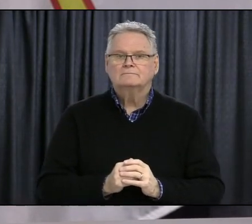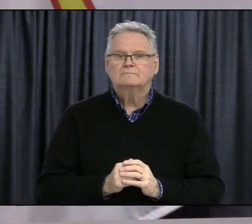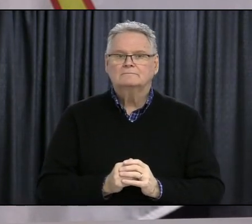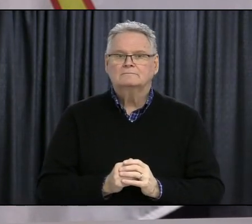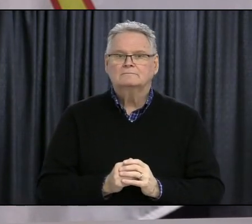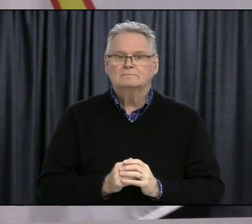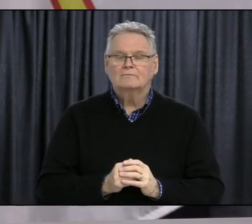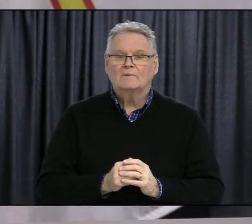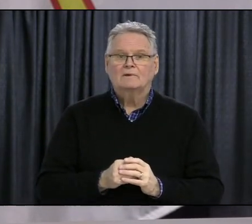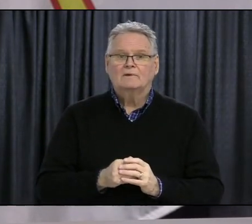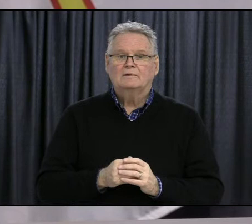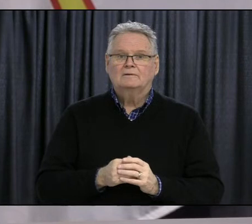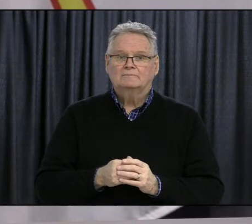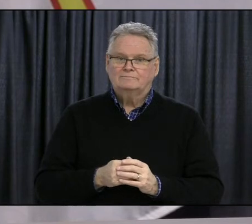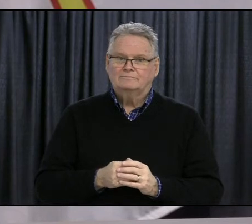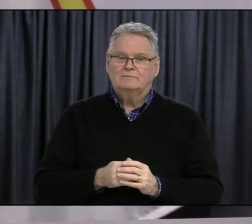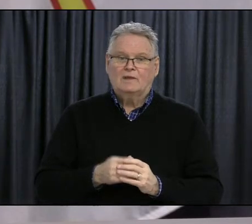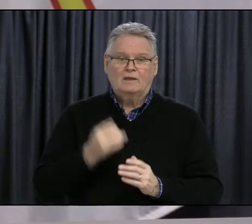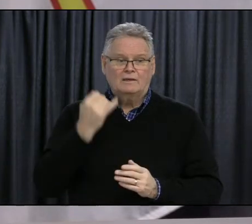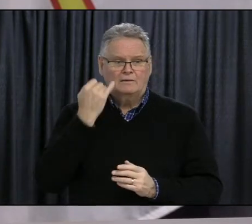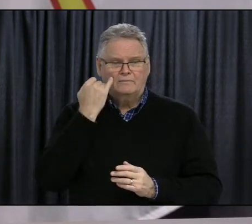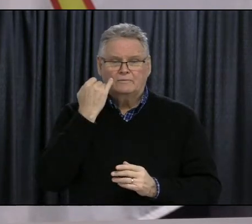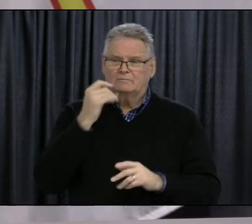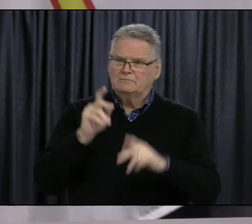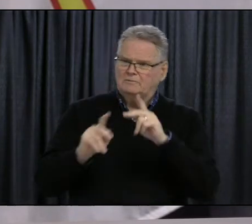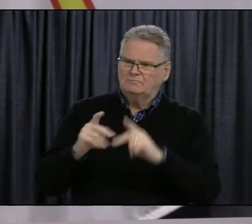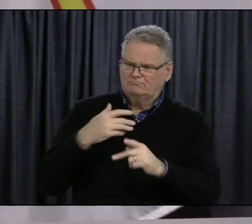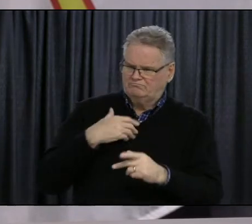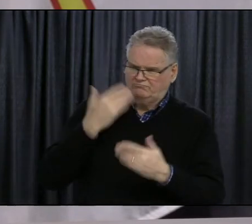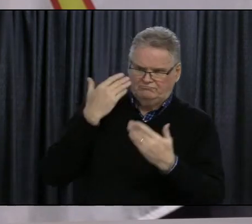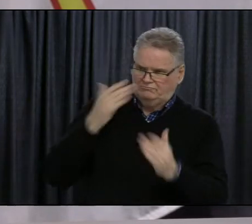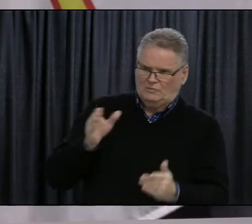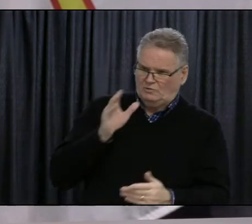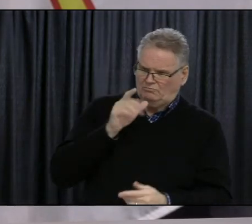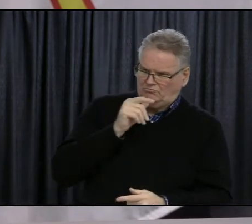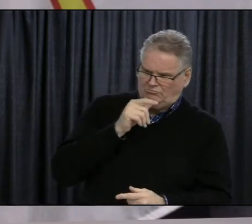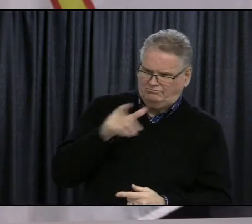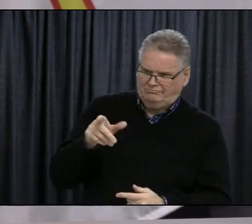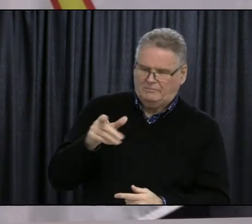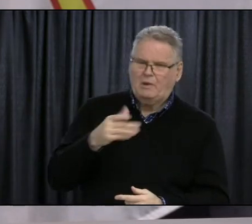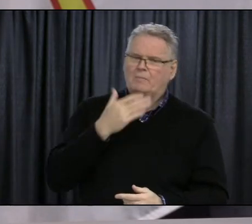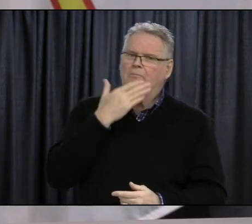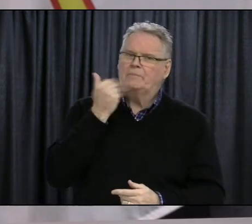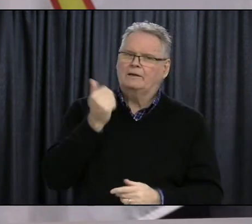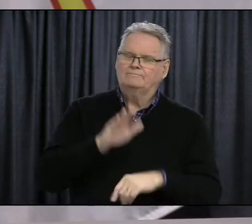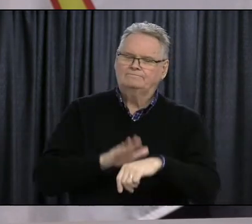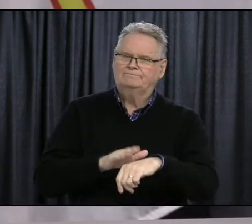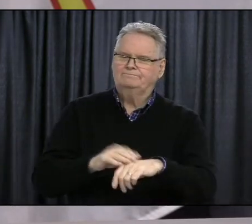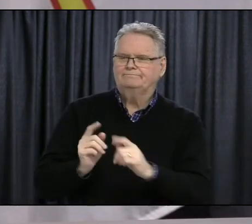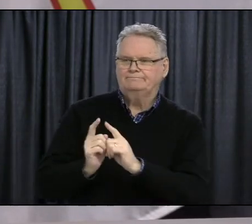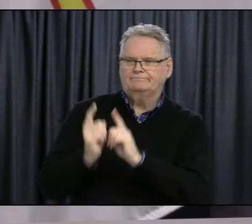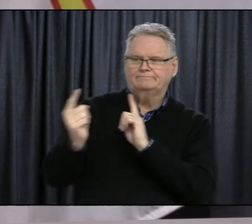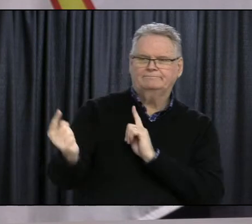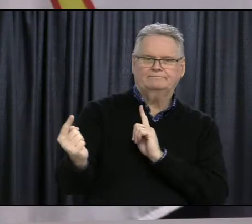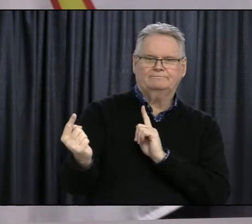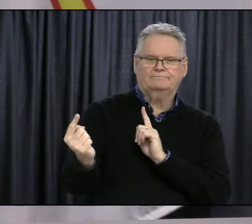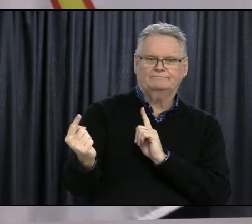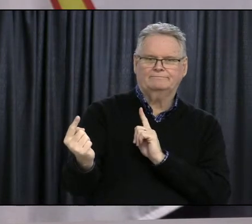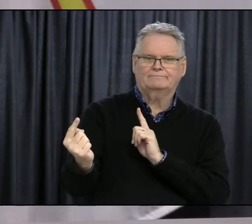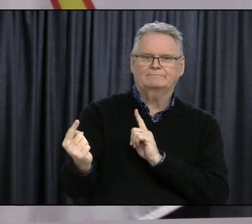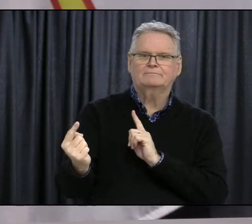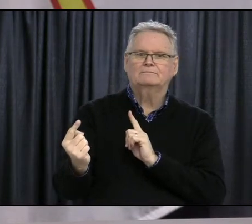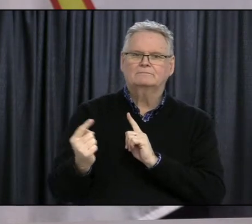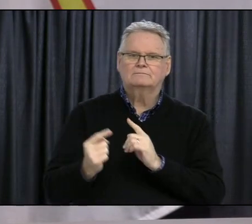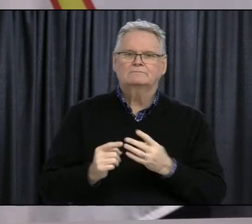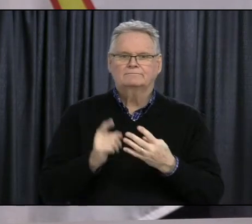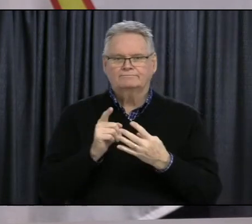the phrase, people, space, time, and place. The more people you interact with, the greater the risk of spread. The closer you are